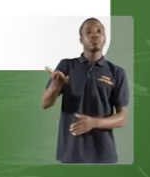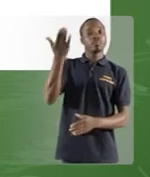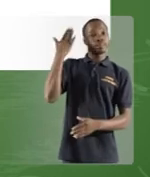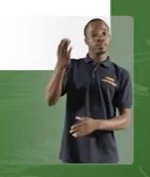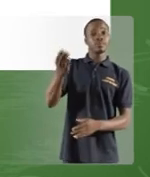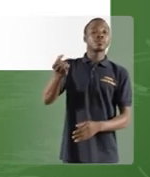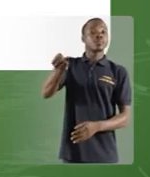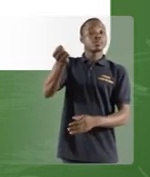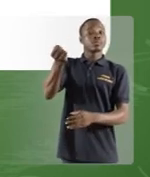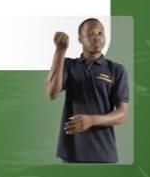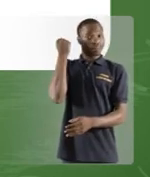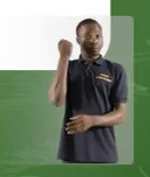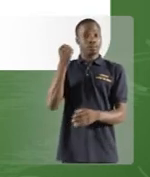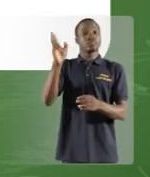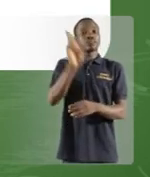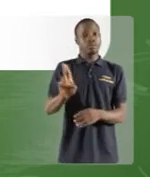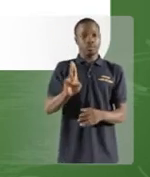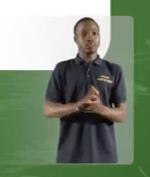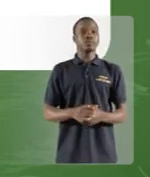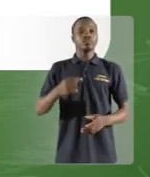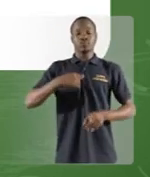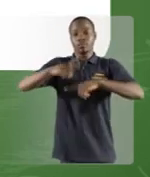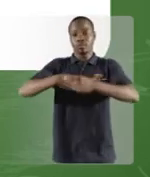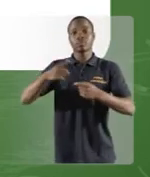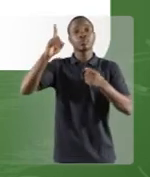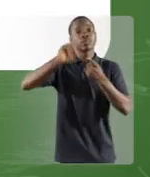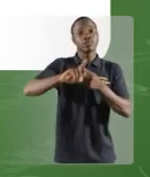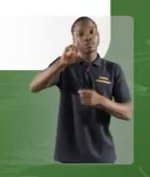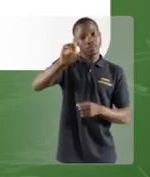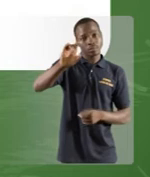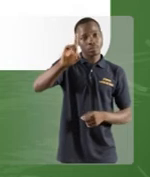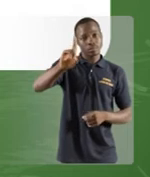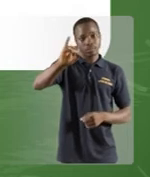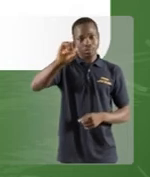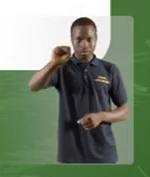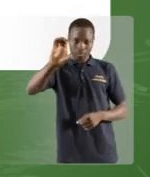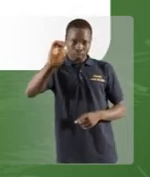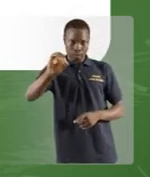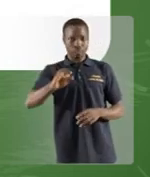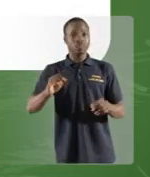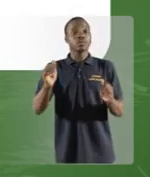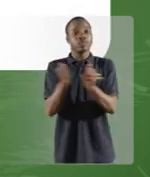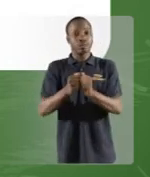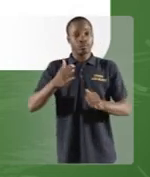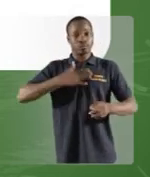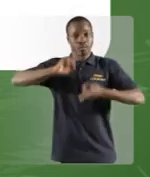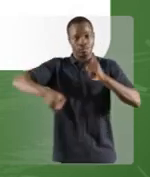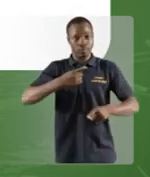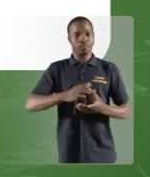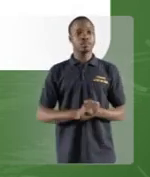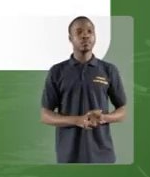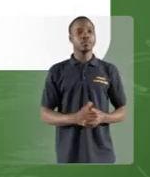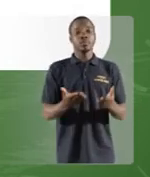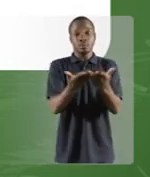went to the disco last weekend with my friends. They heard. Okay, the verb plus is to hear. We say